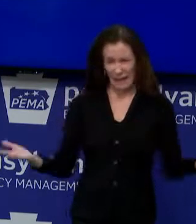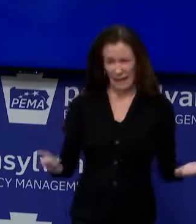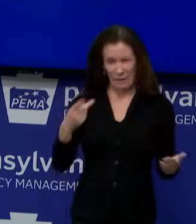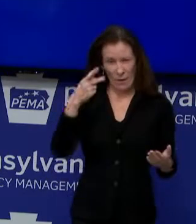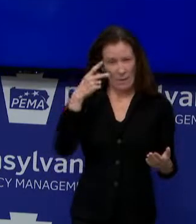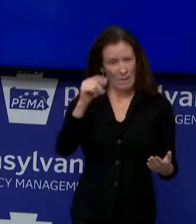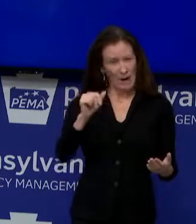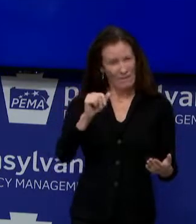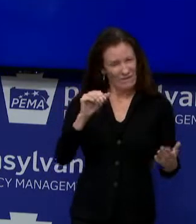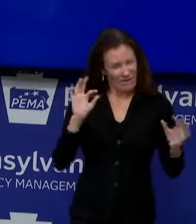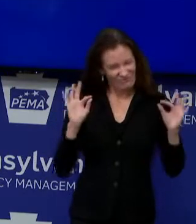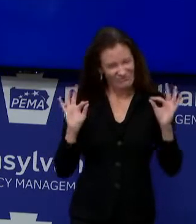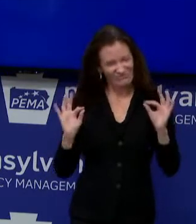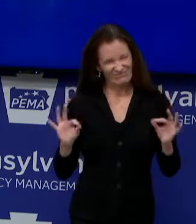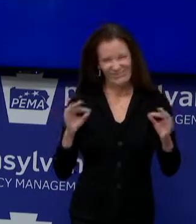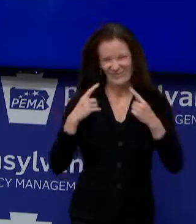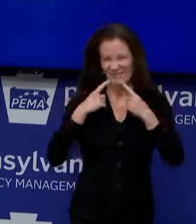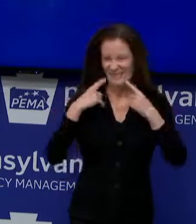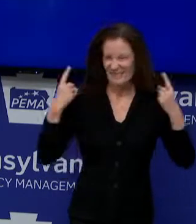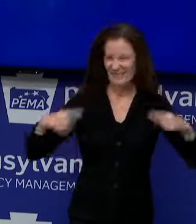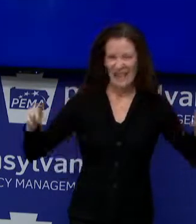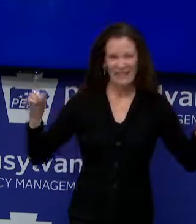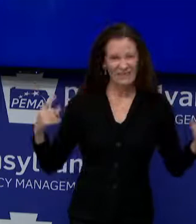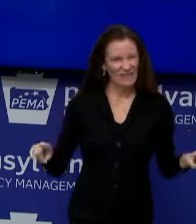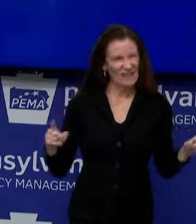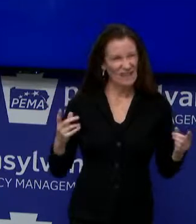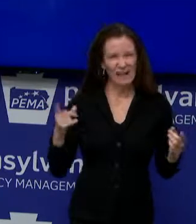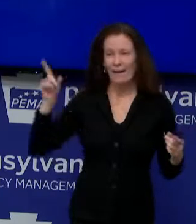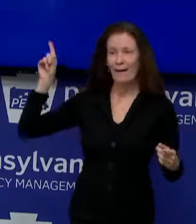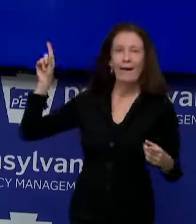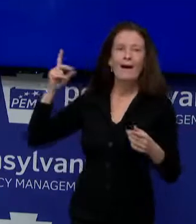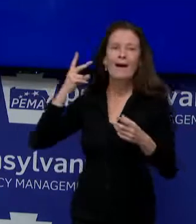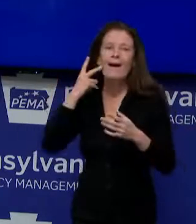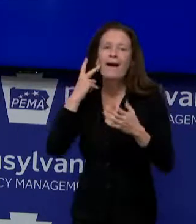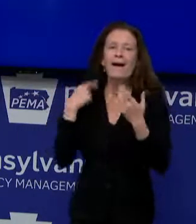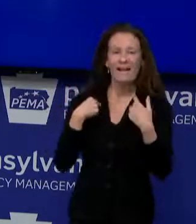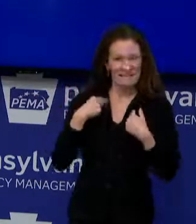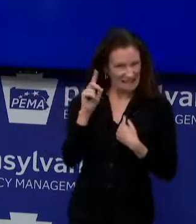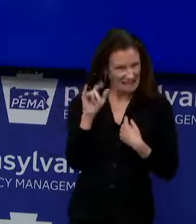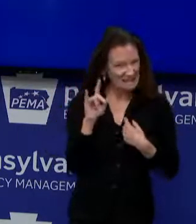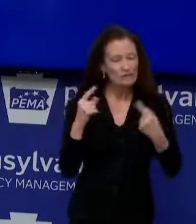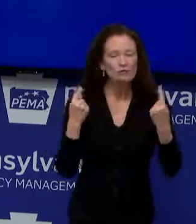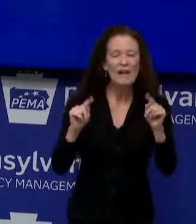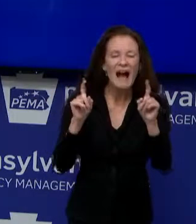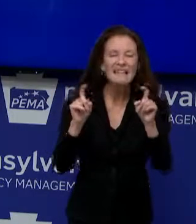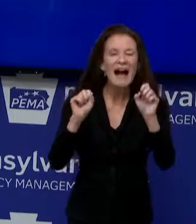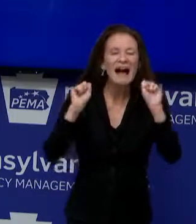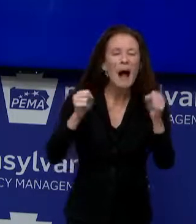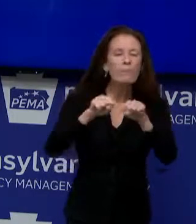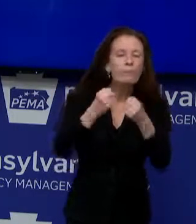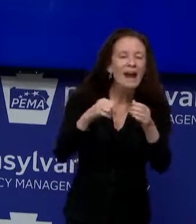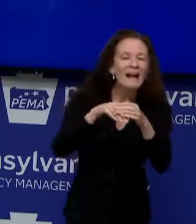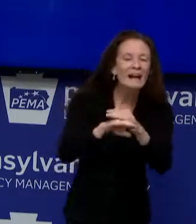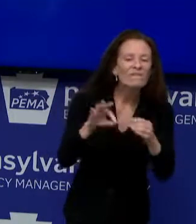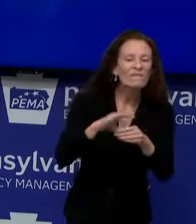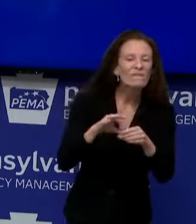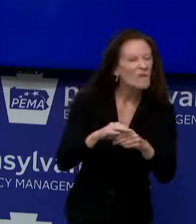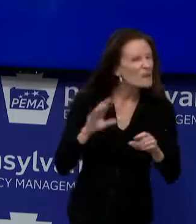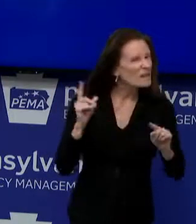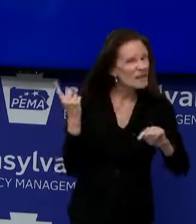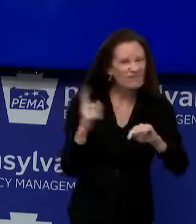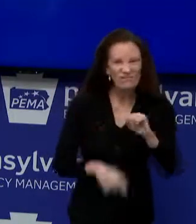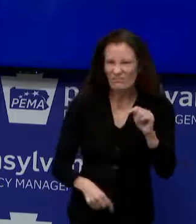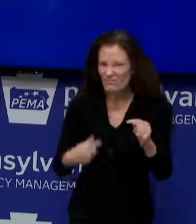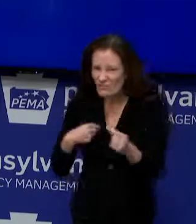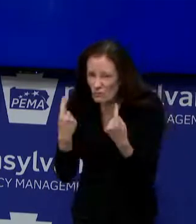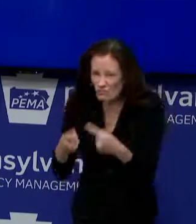completed penetration testing, access control testing, and testing to ensure that every access point, software, and firmware